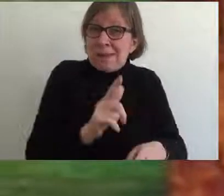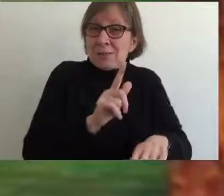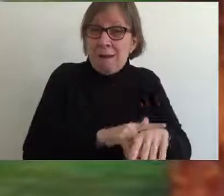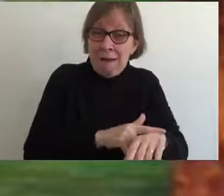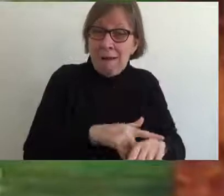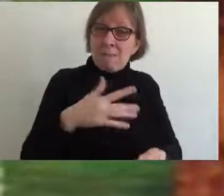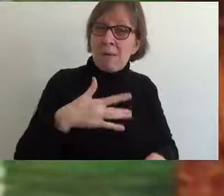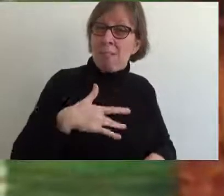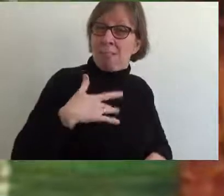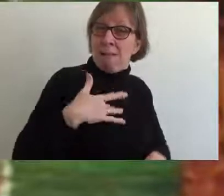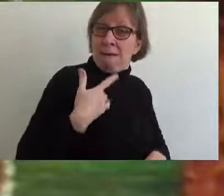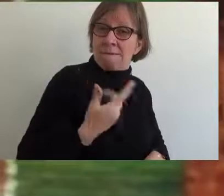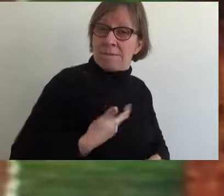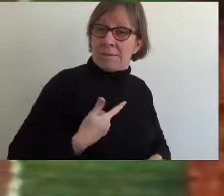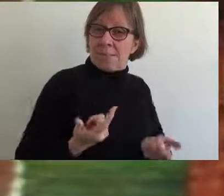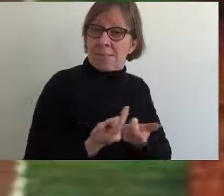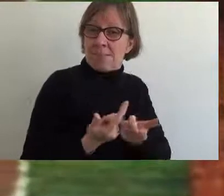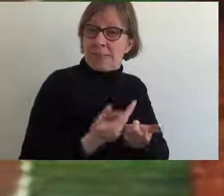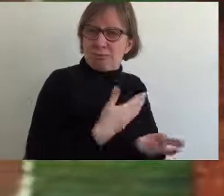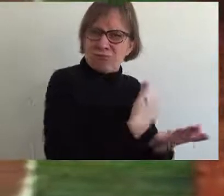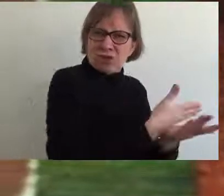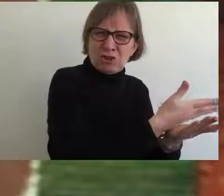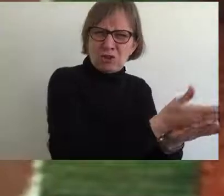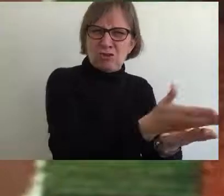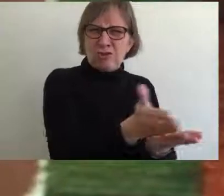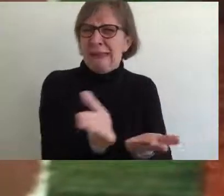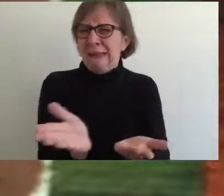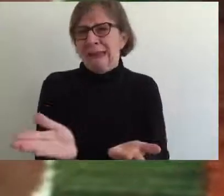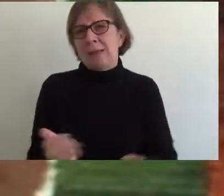and goods with all those in need.